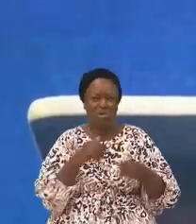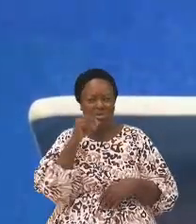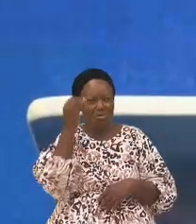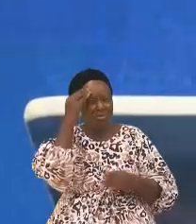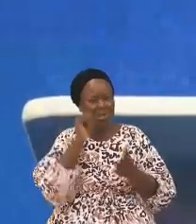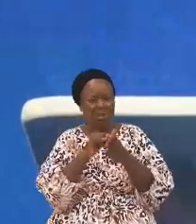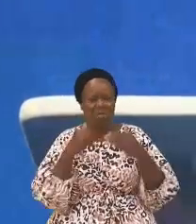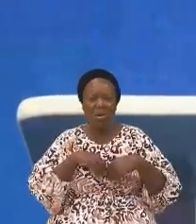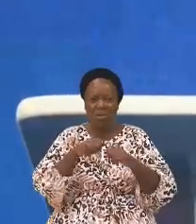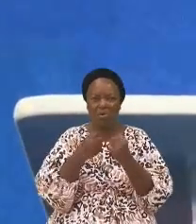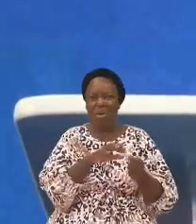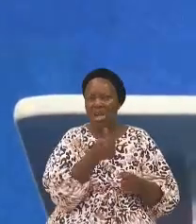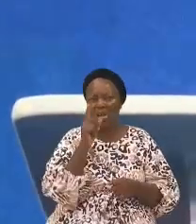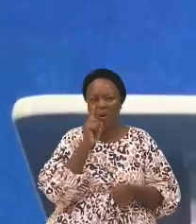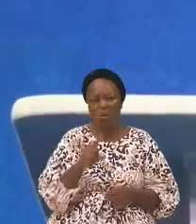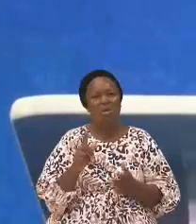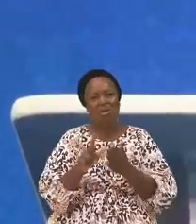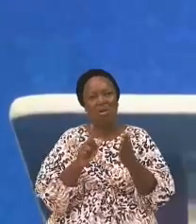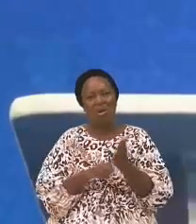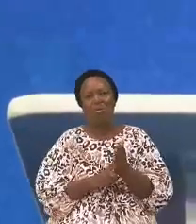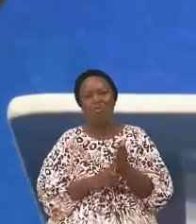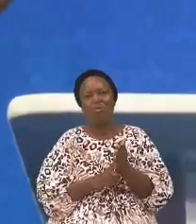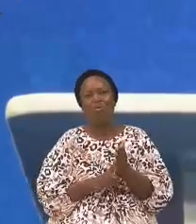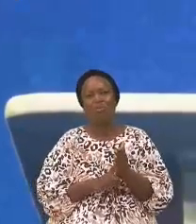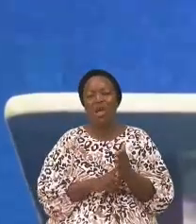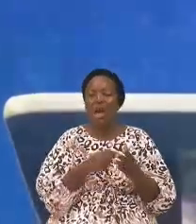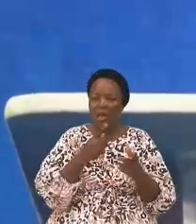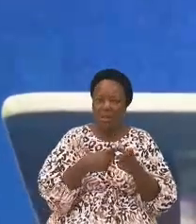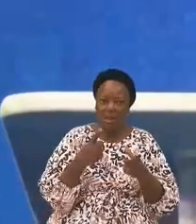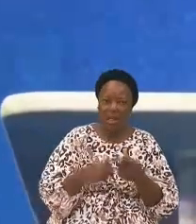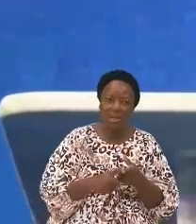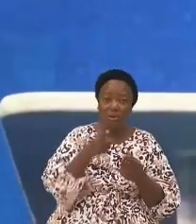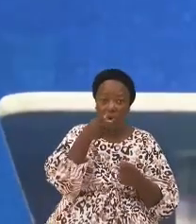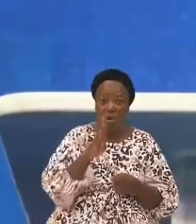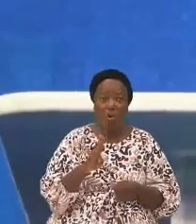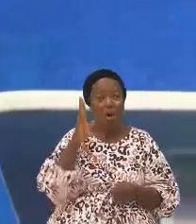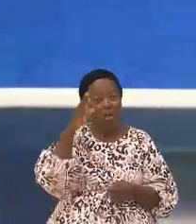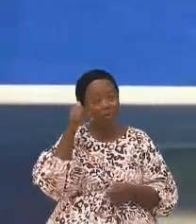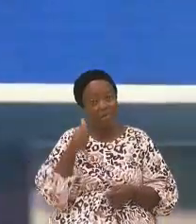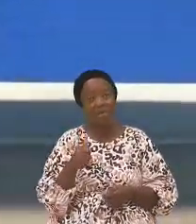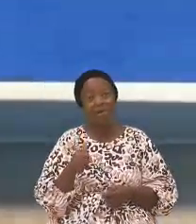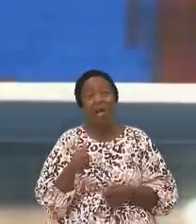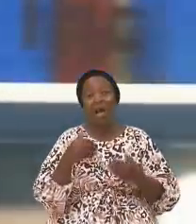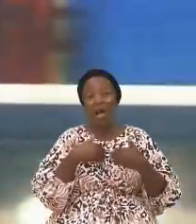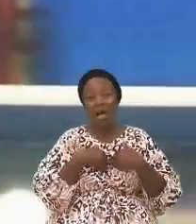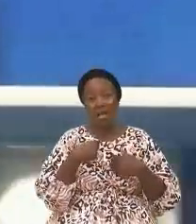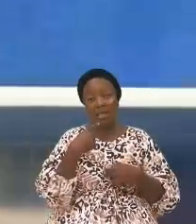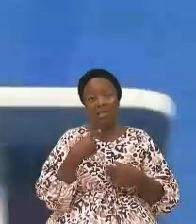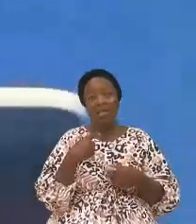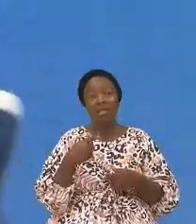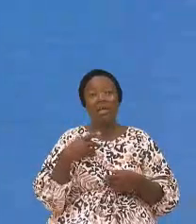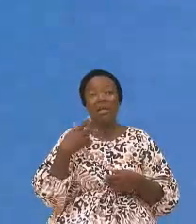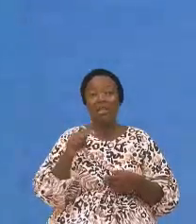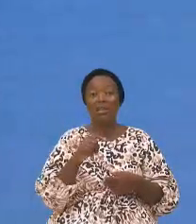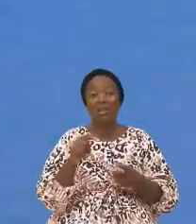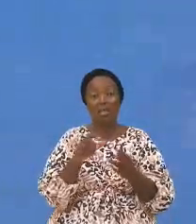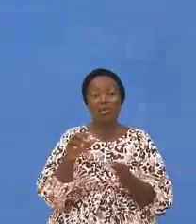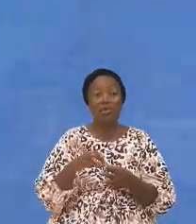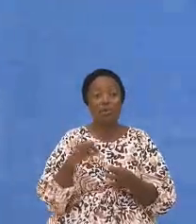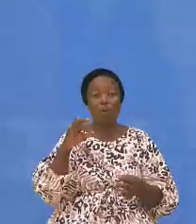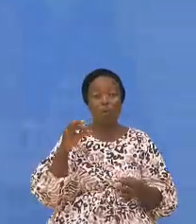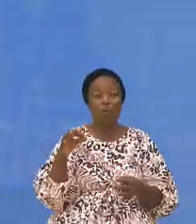their law. You may not even know you are breaking anybody's law. And then God